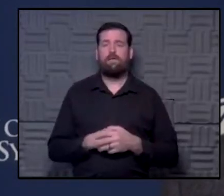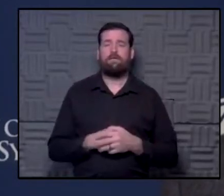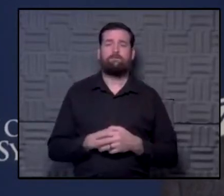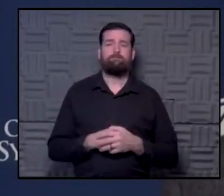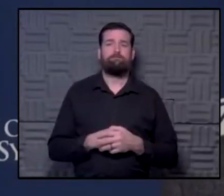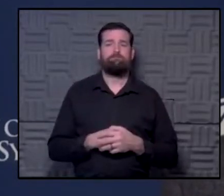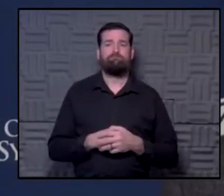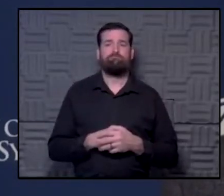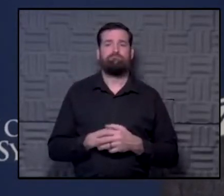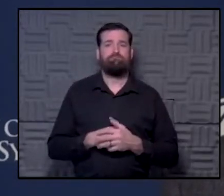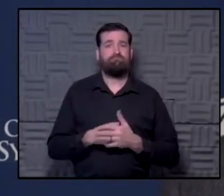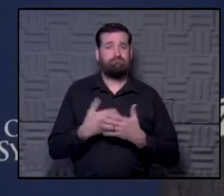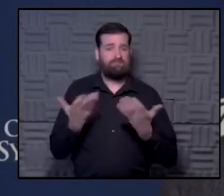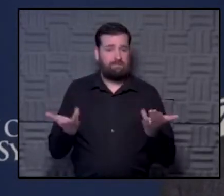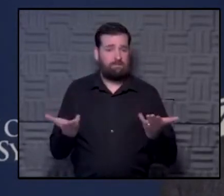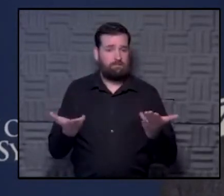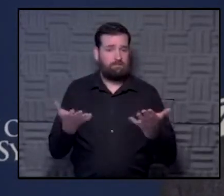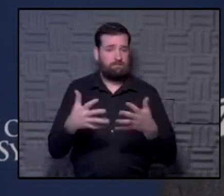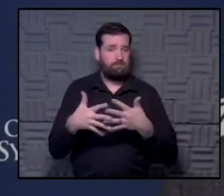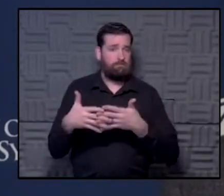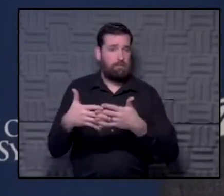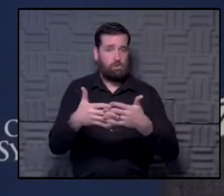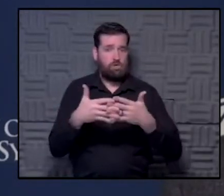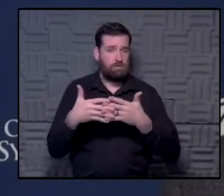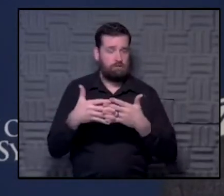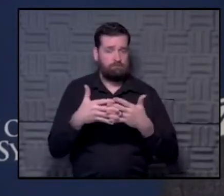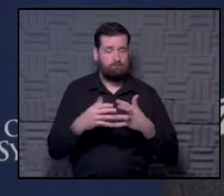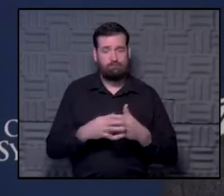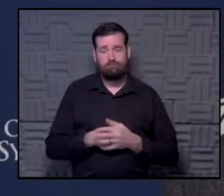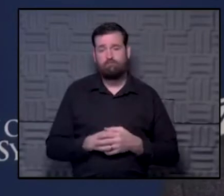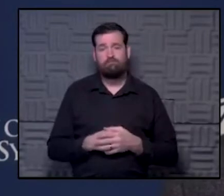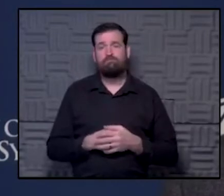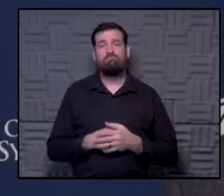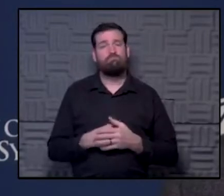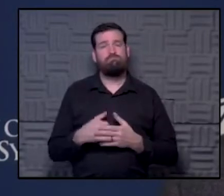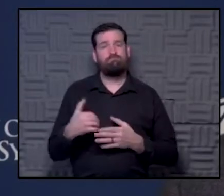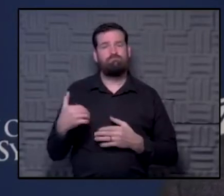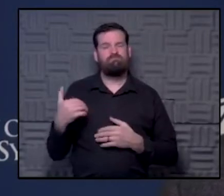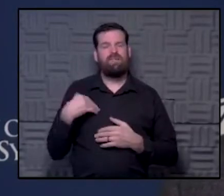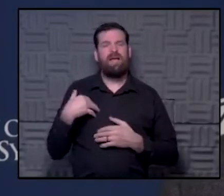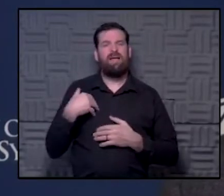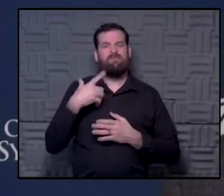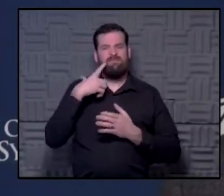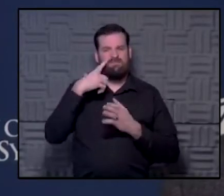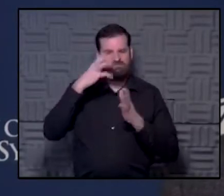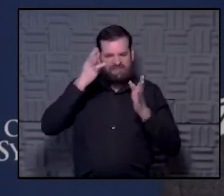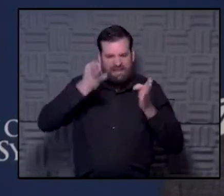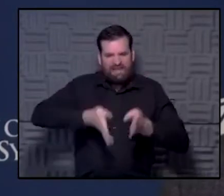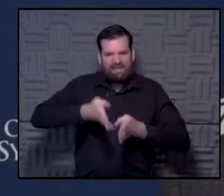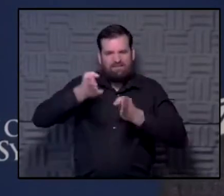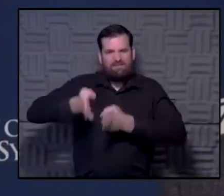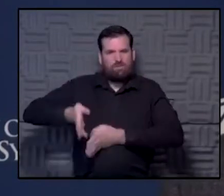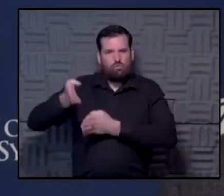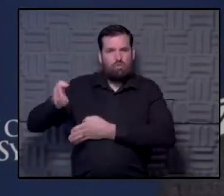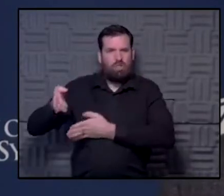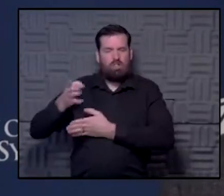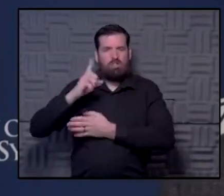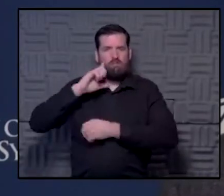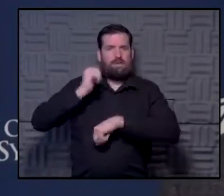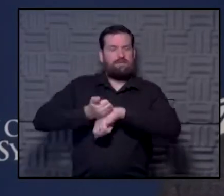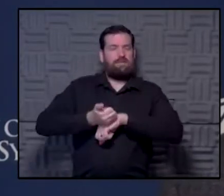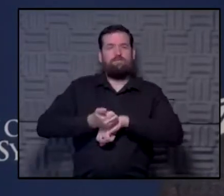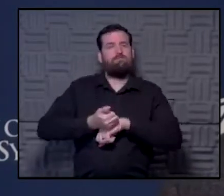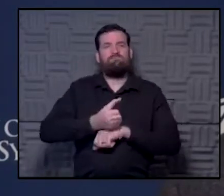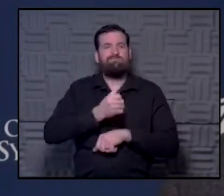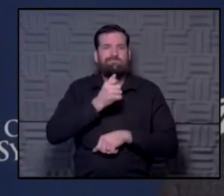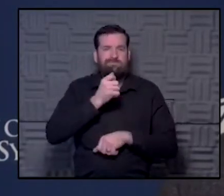I think that in America we have an individualist mindset. We're not really adept at the